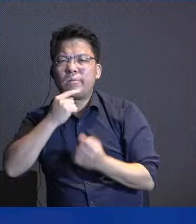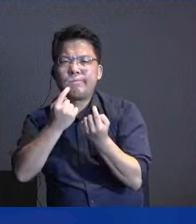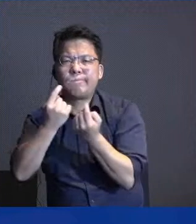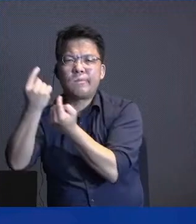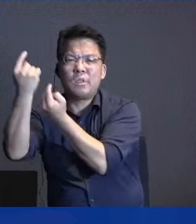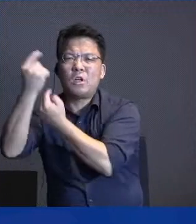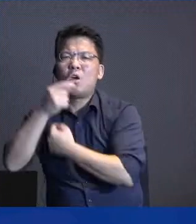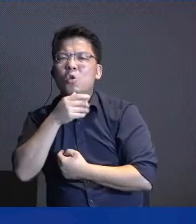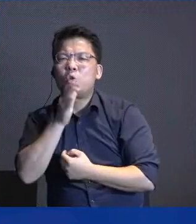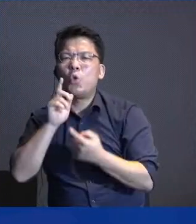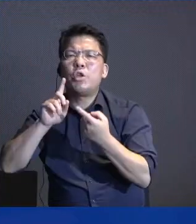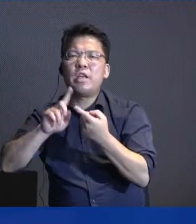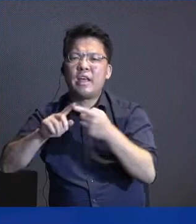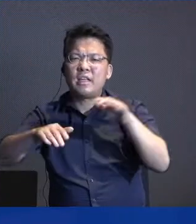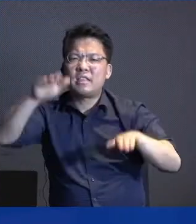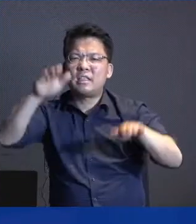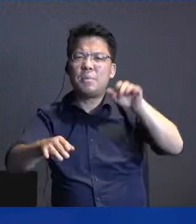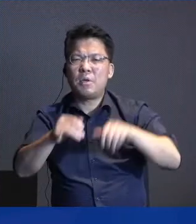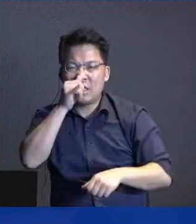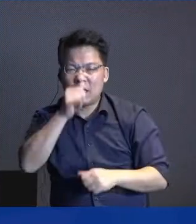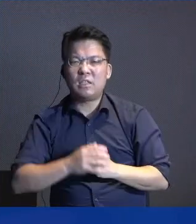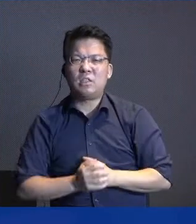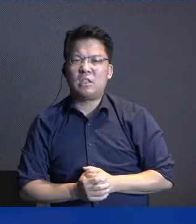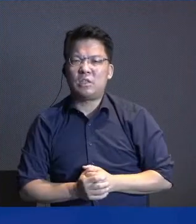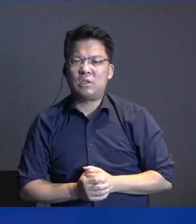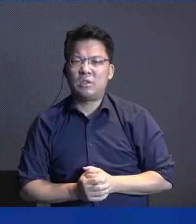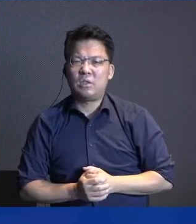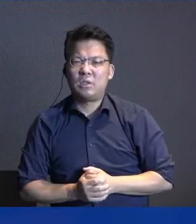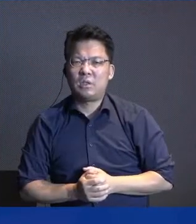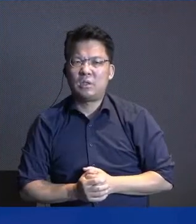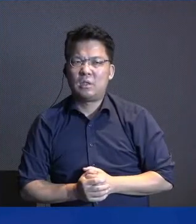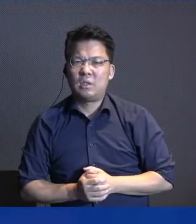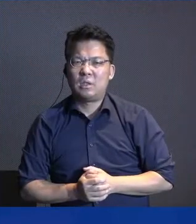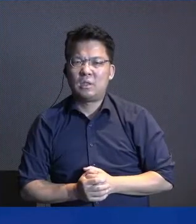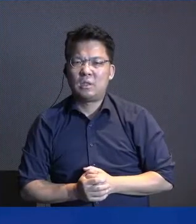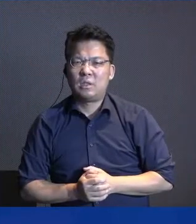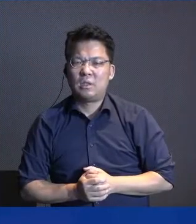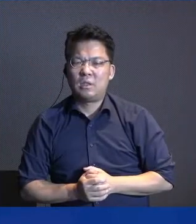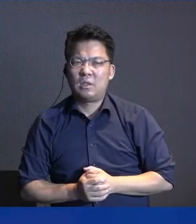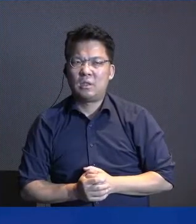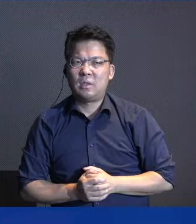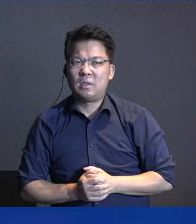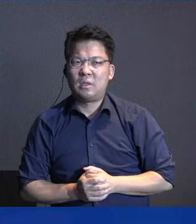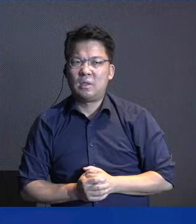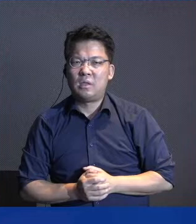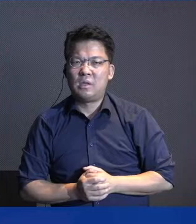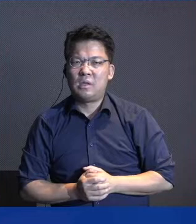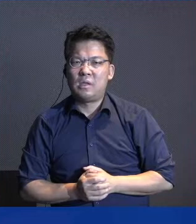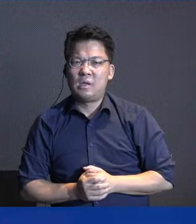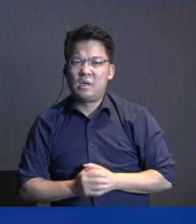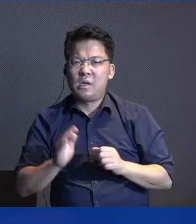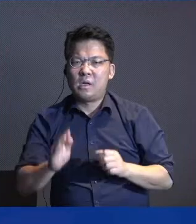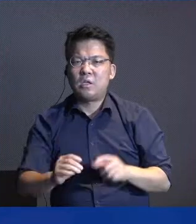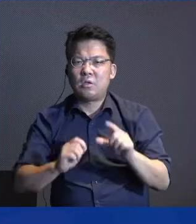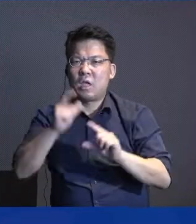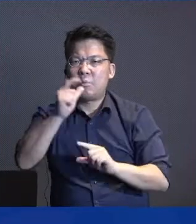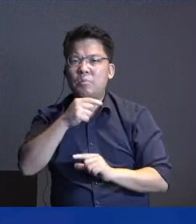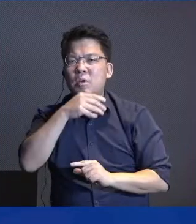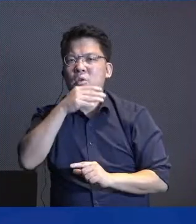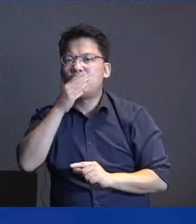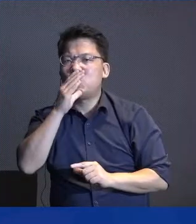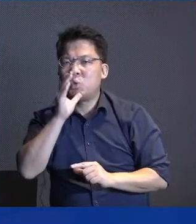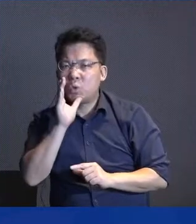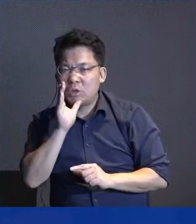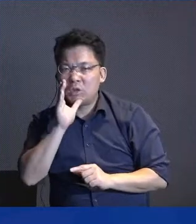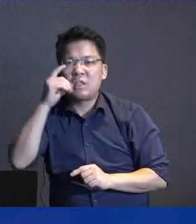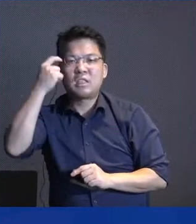or psychologically capable enough to protect his or her rights, it actually is the onus of the society